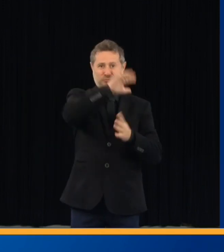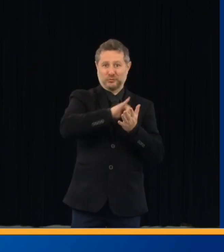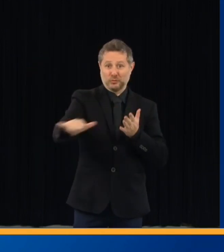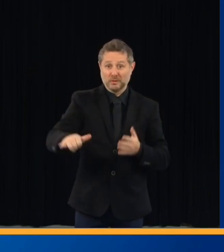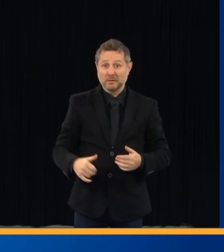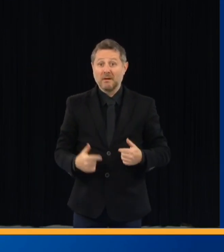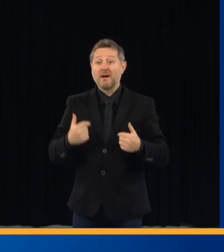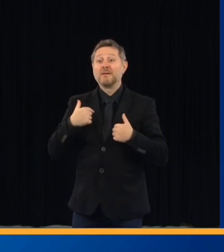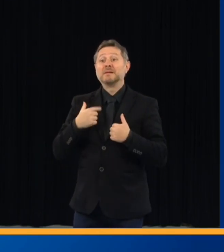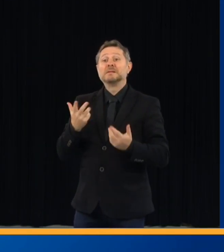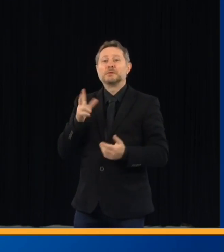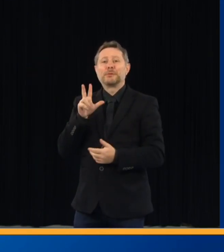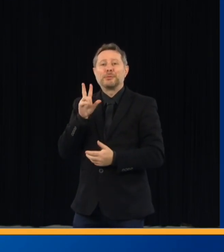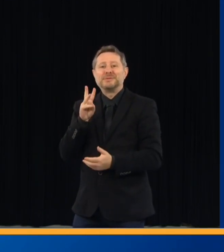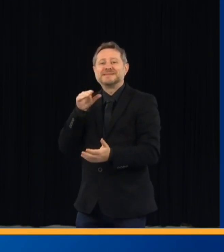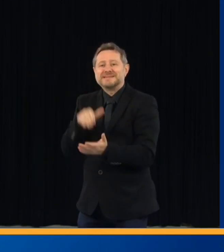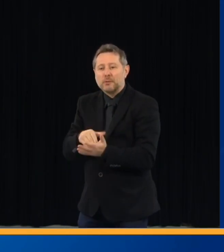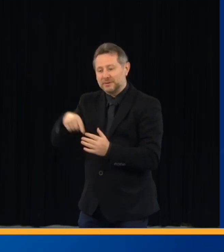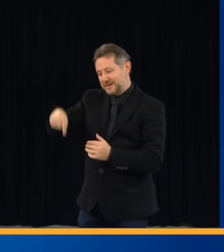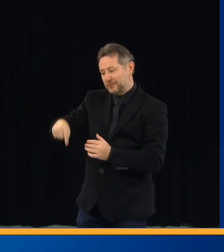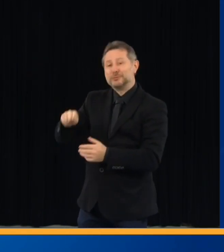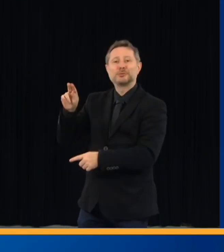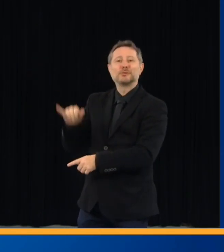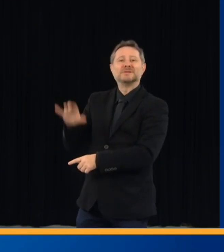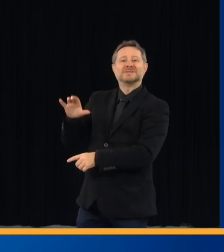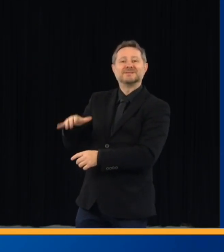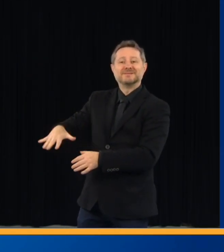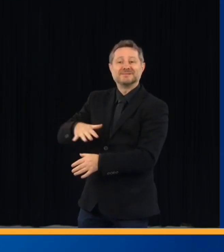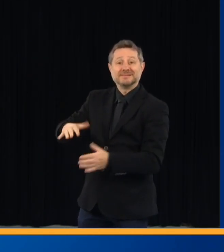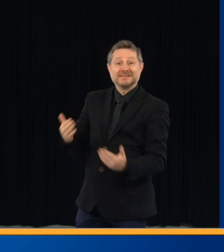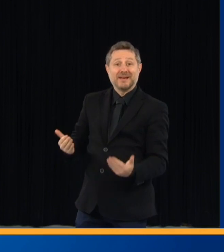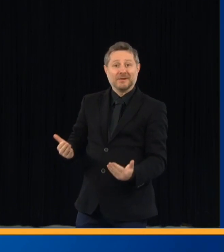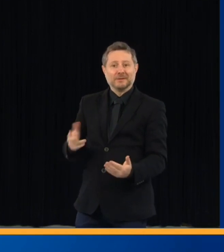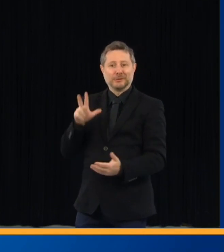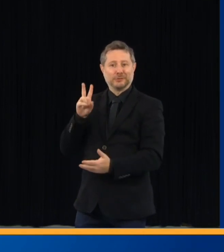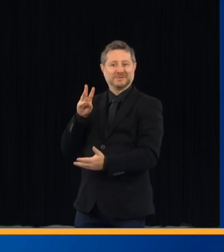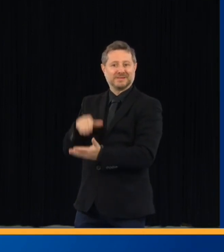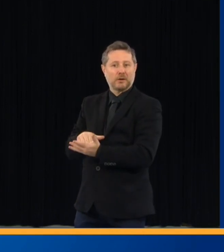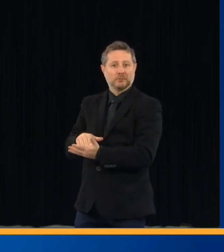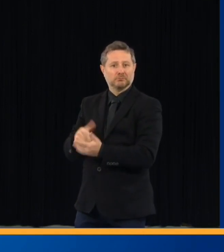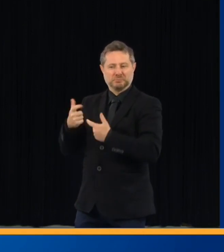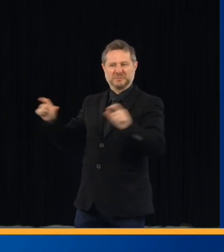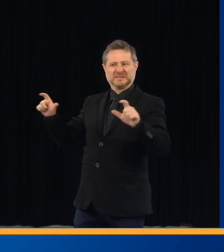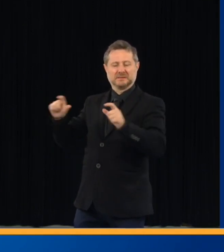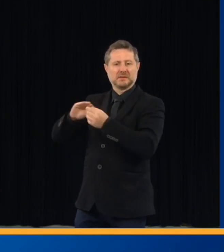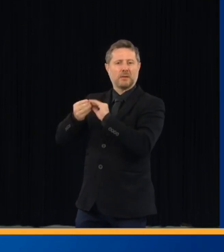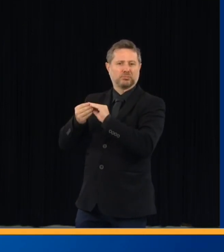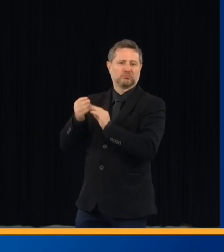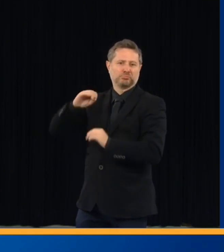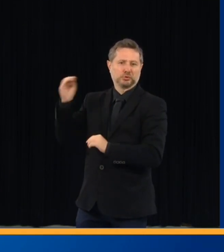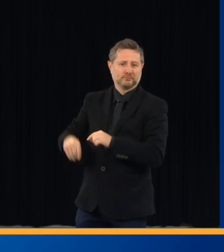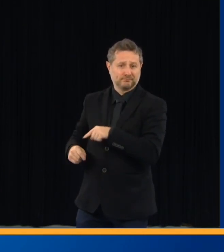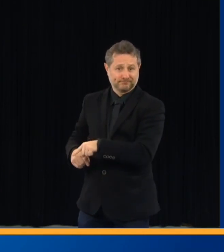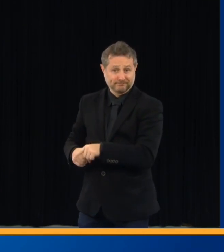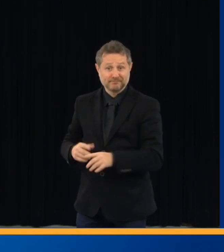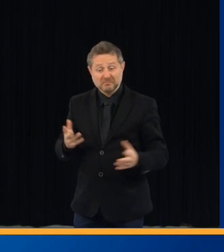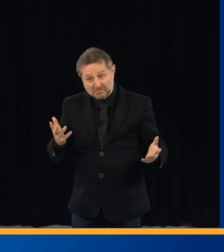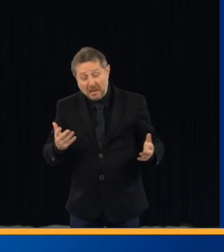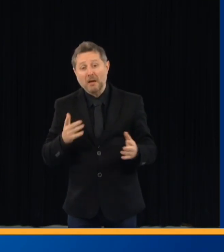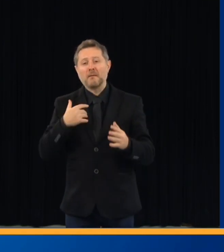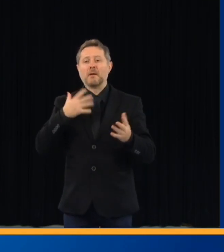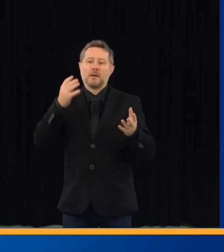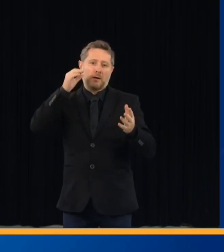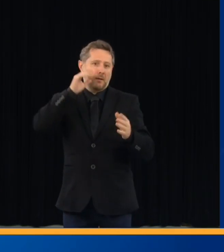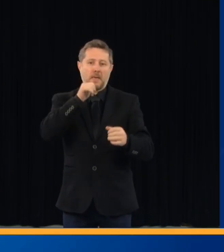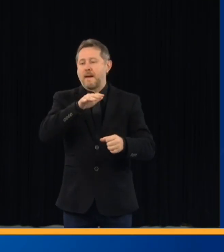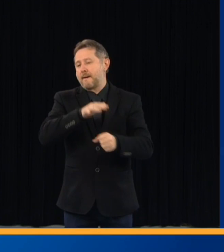this is primarily a downstate issue. So by any estimate, we don't have the number of beds, but